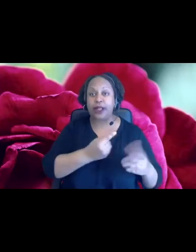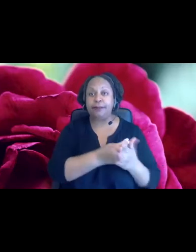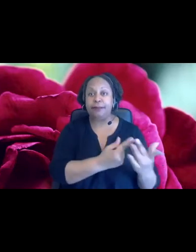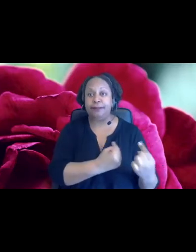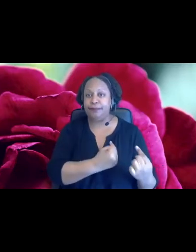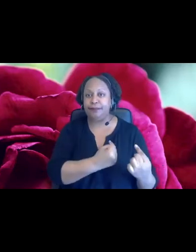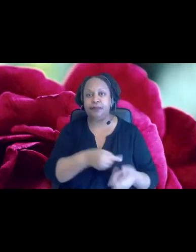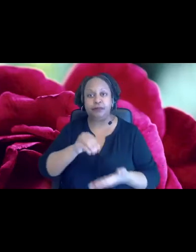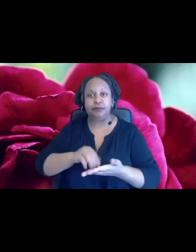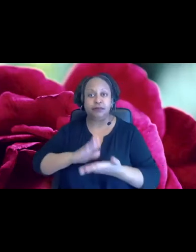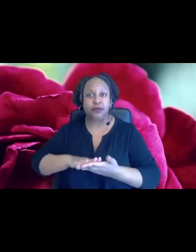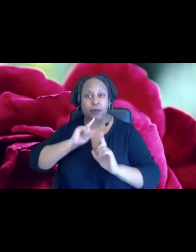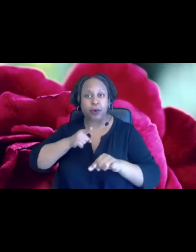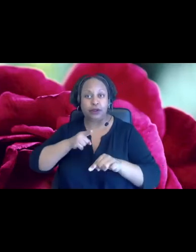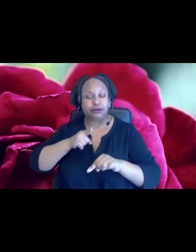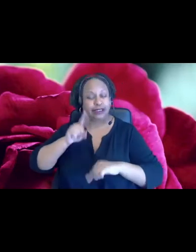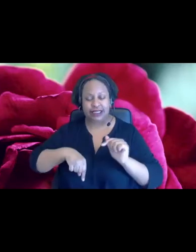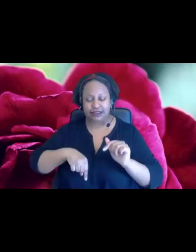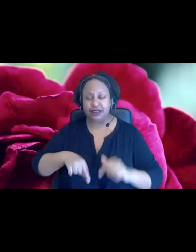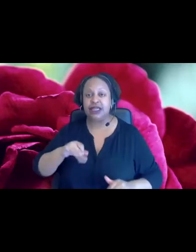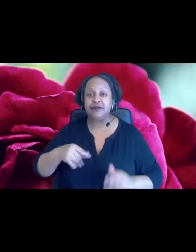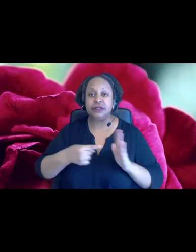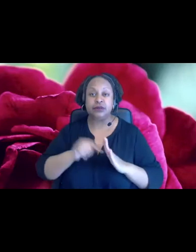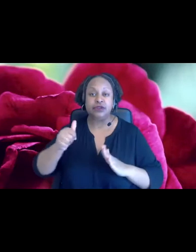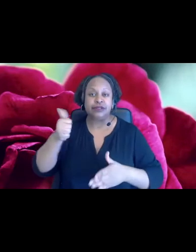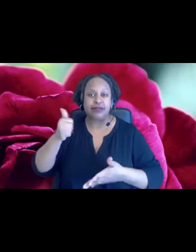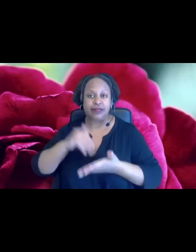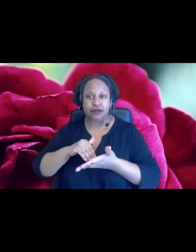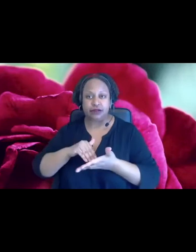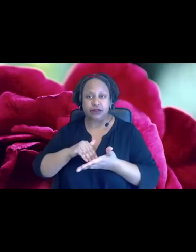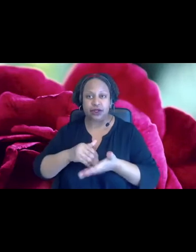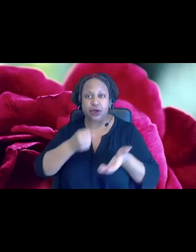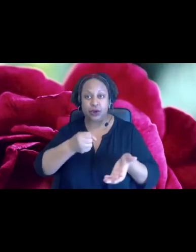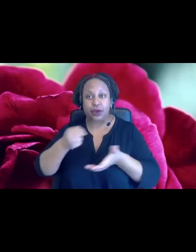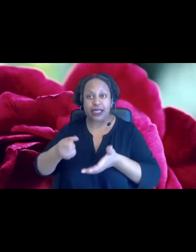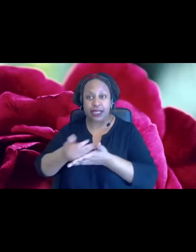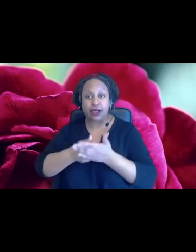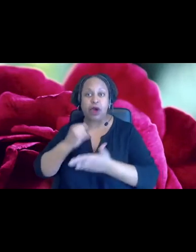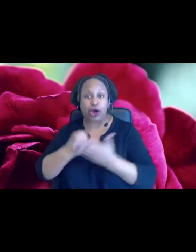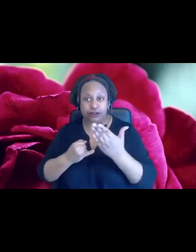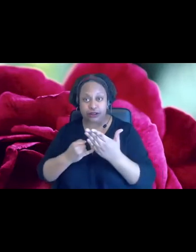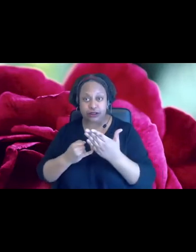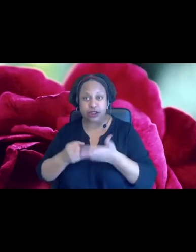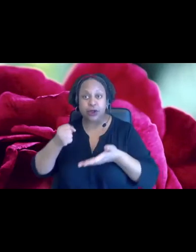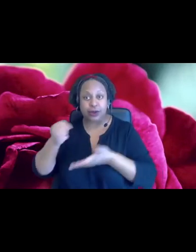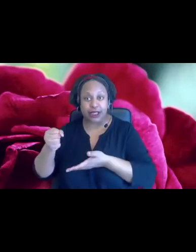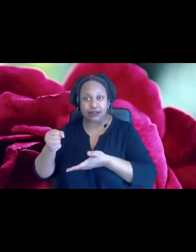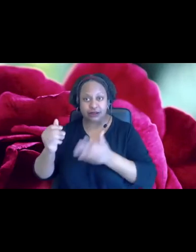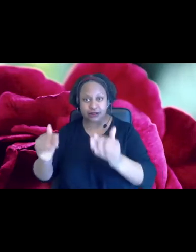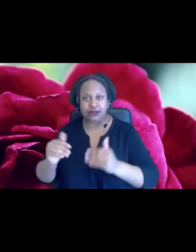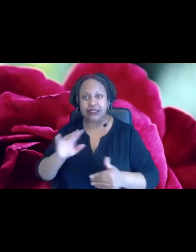have $10,000 of grant income under an arts grant, you have $7,000 of